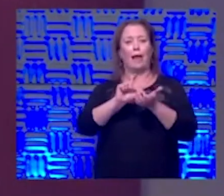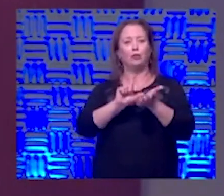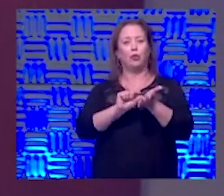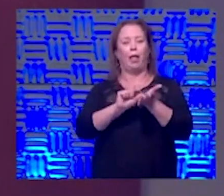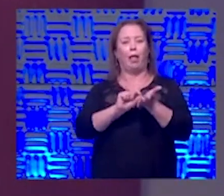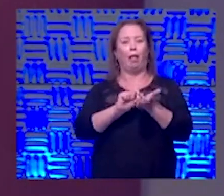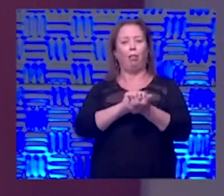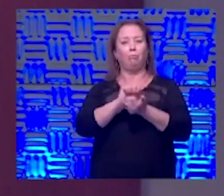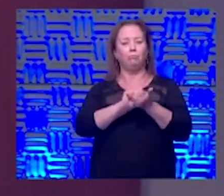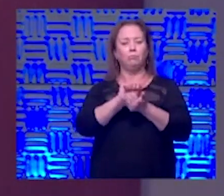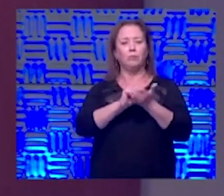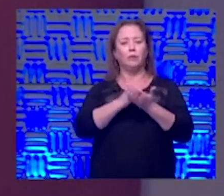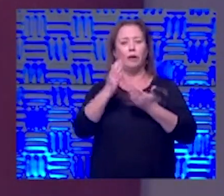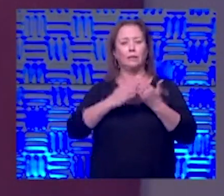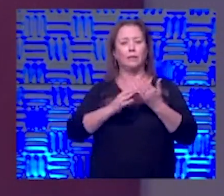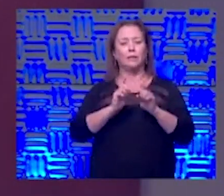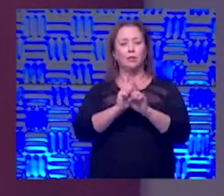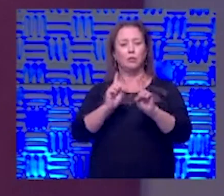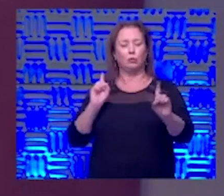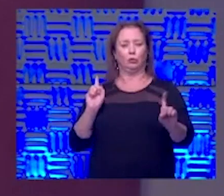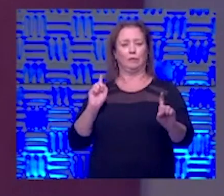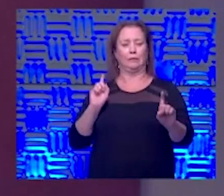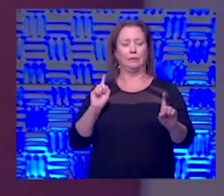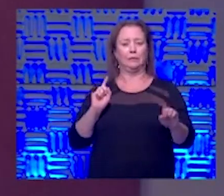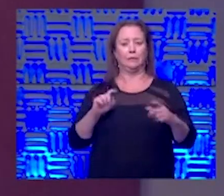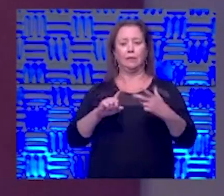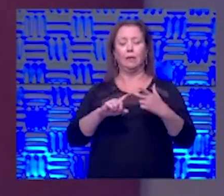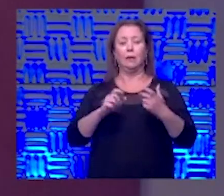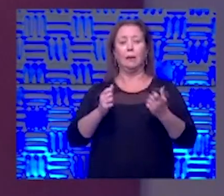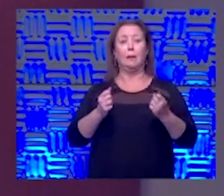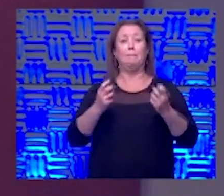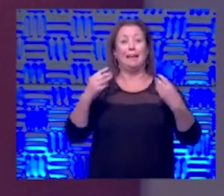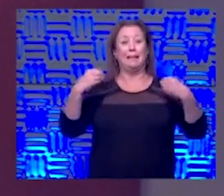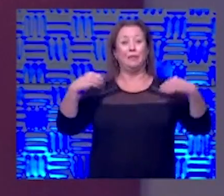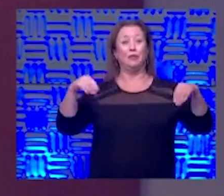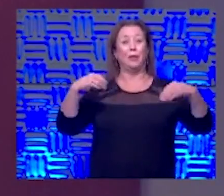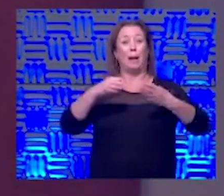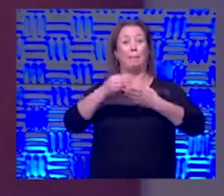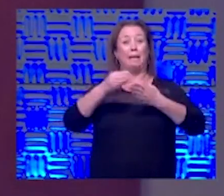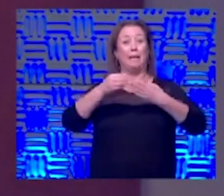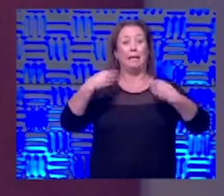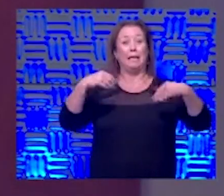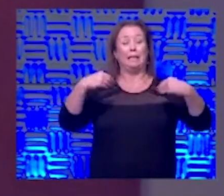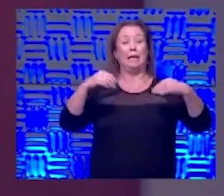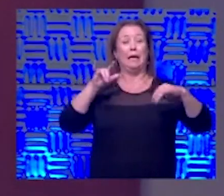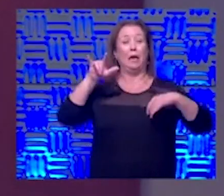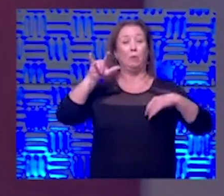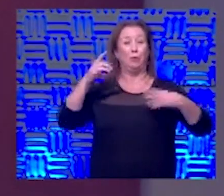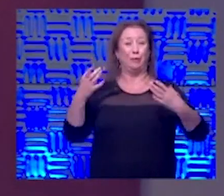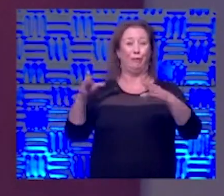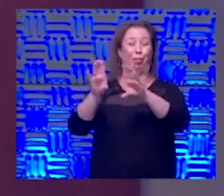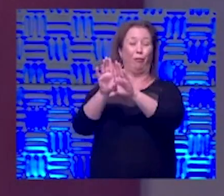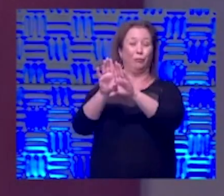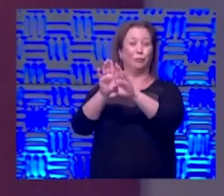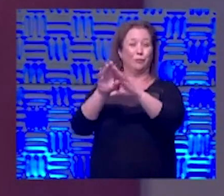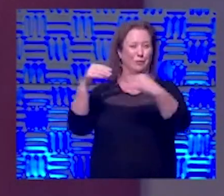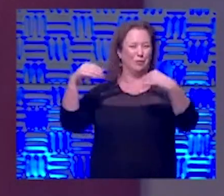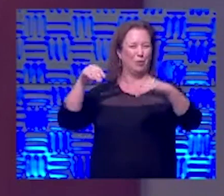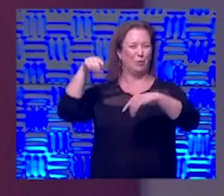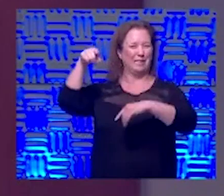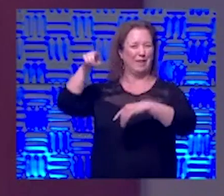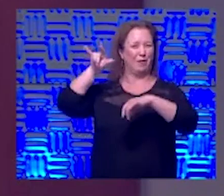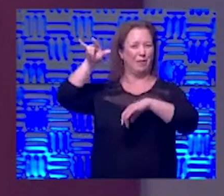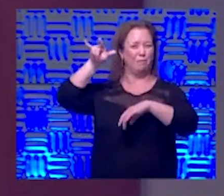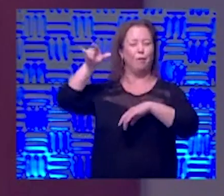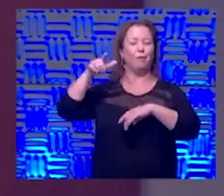keep cleaning your hands, keep the social distancing. I know a lot of the shopping at airports is closed still, so it's